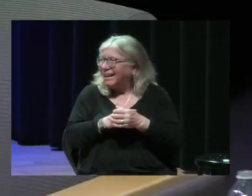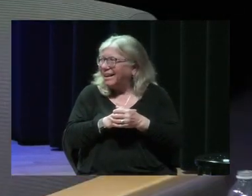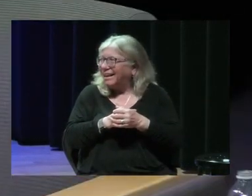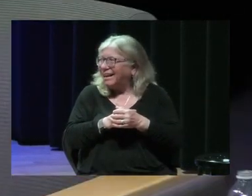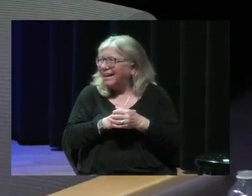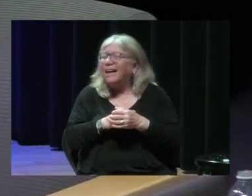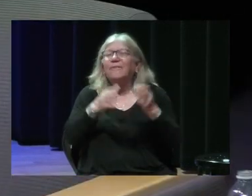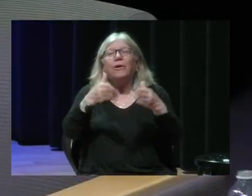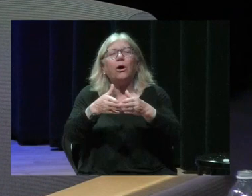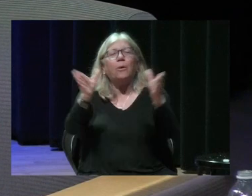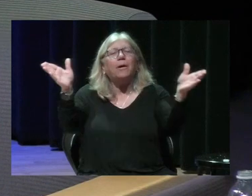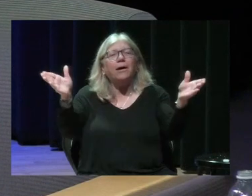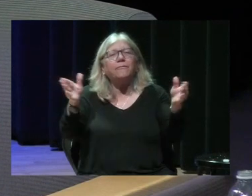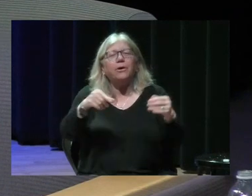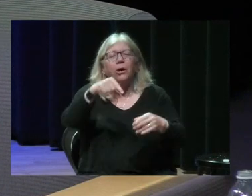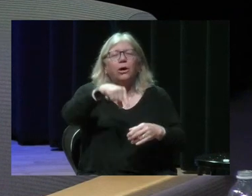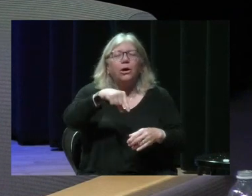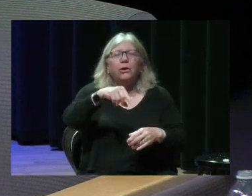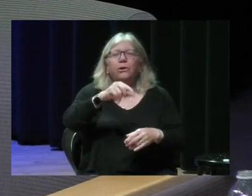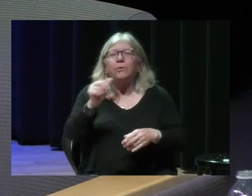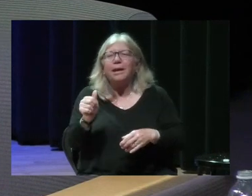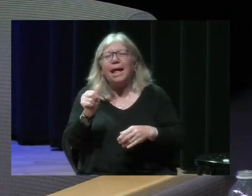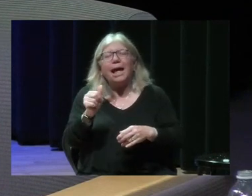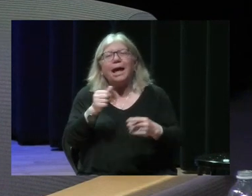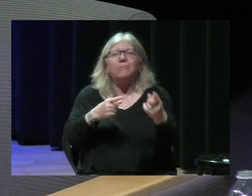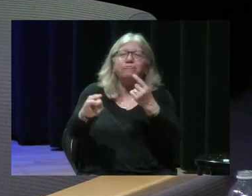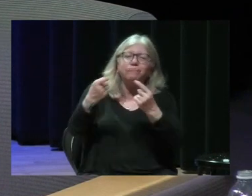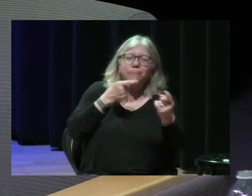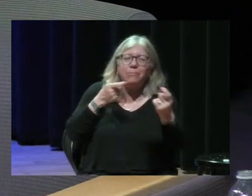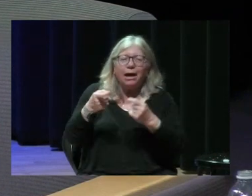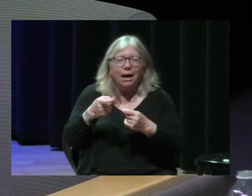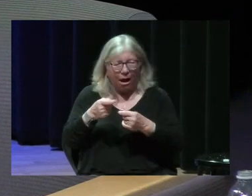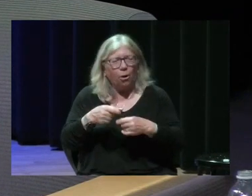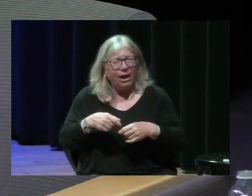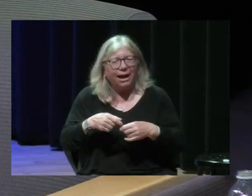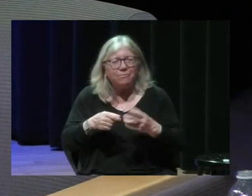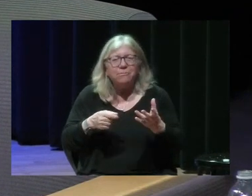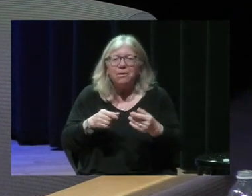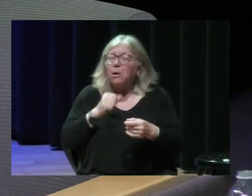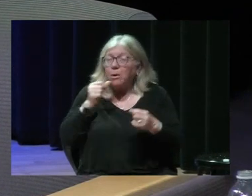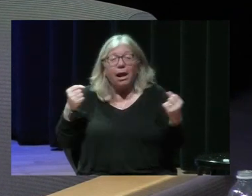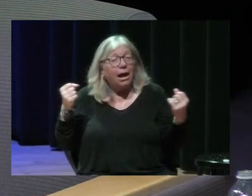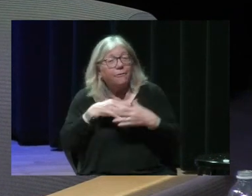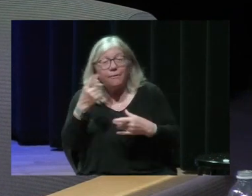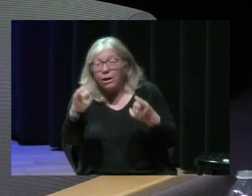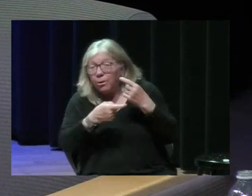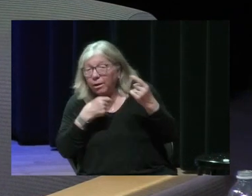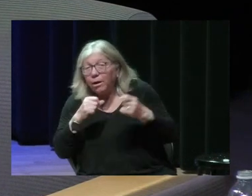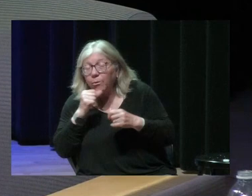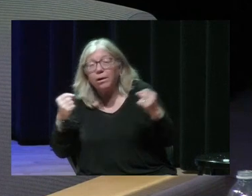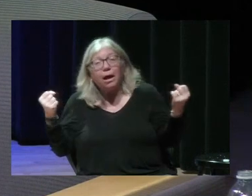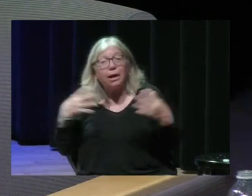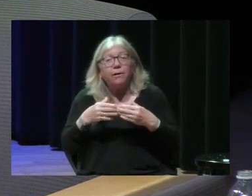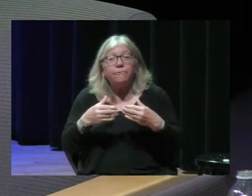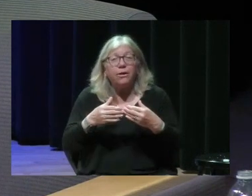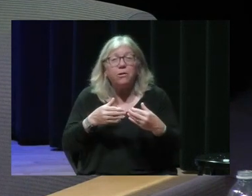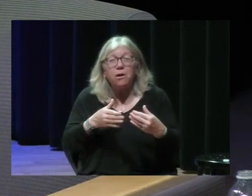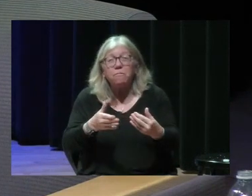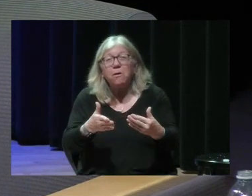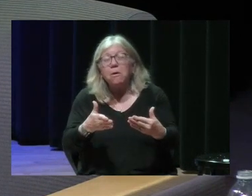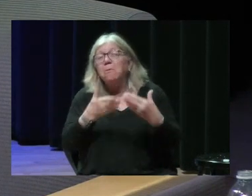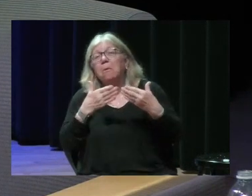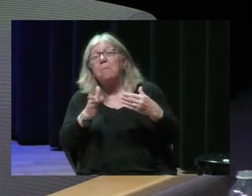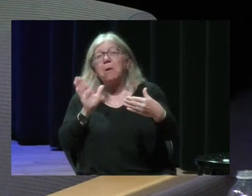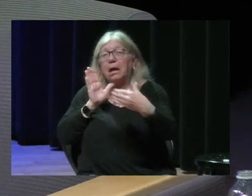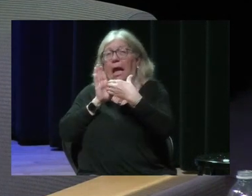So we're going to open it up for Q&A right now. I want you to know that we don't fear questions. We don't fear pushback. We're happy to talk about